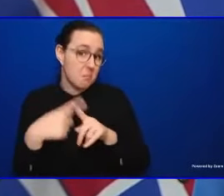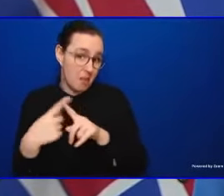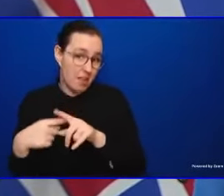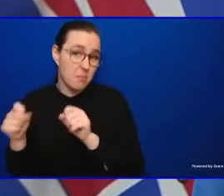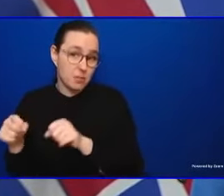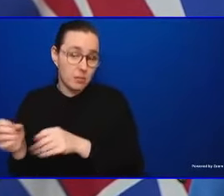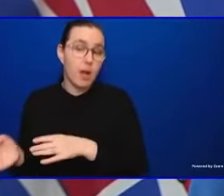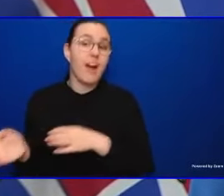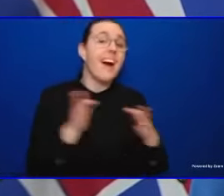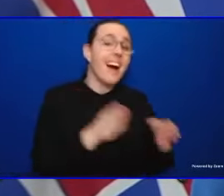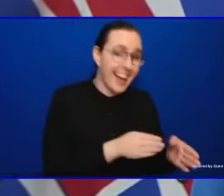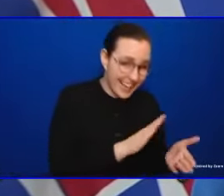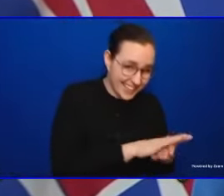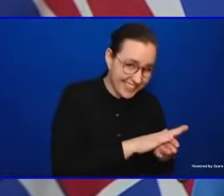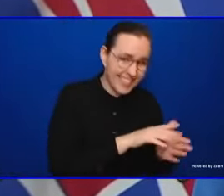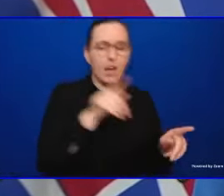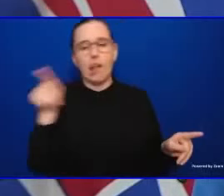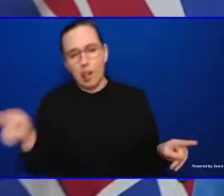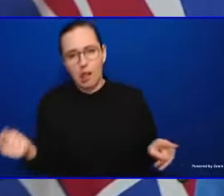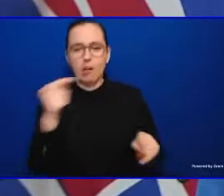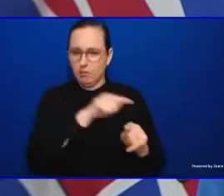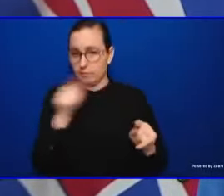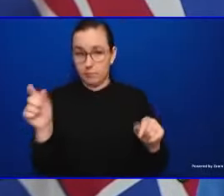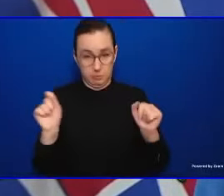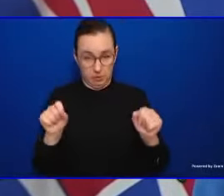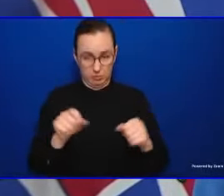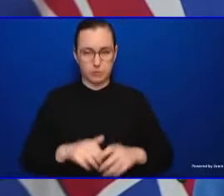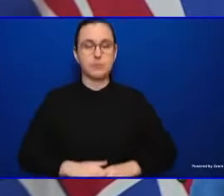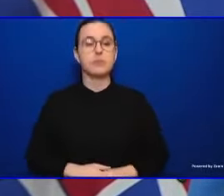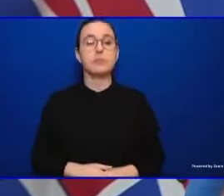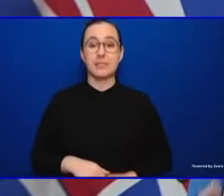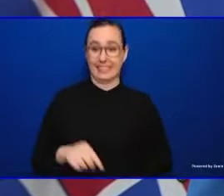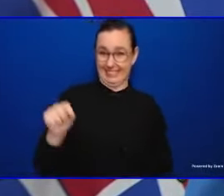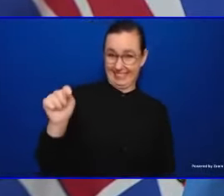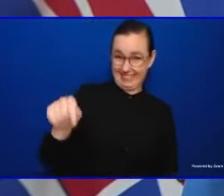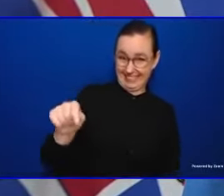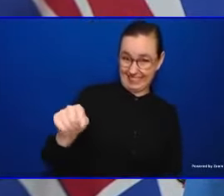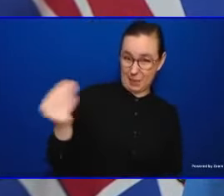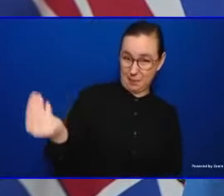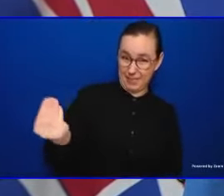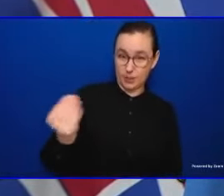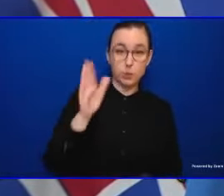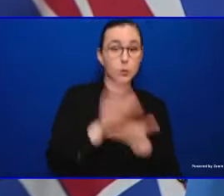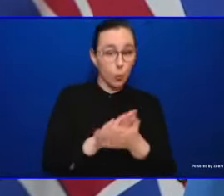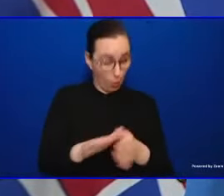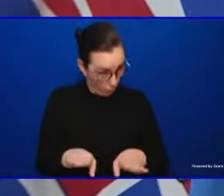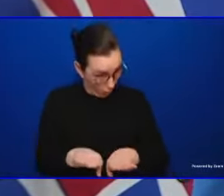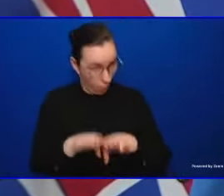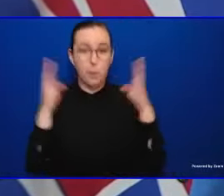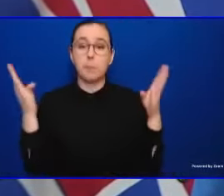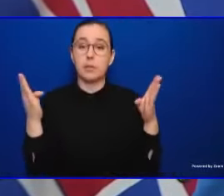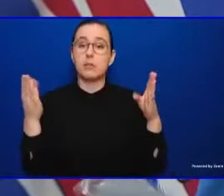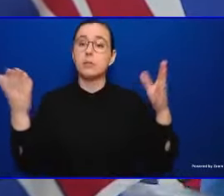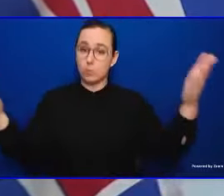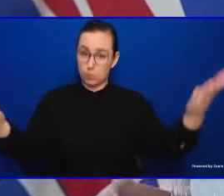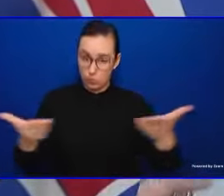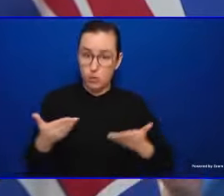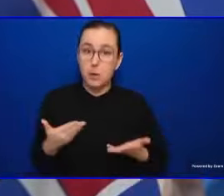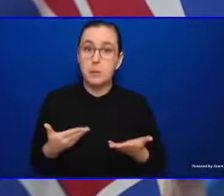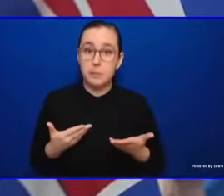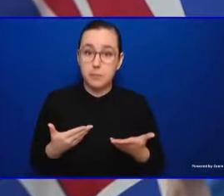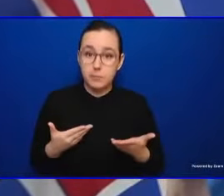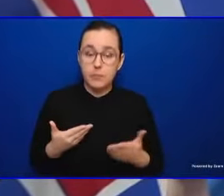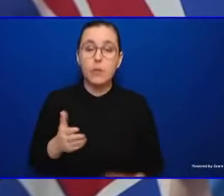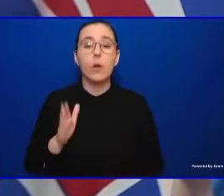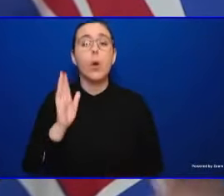with reinforced safety measures in place, including the provision of three-layered disposable masks, which are the masks